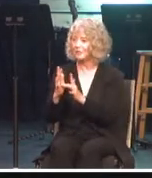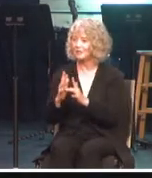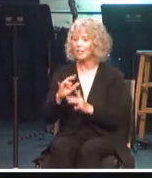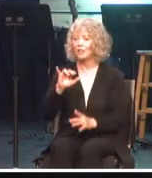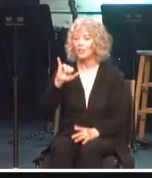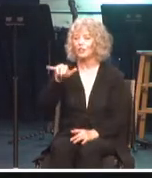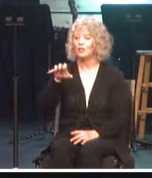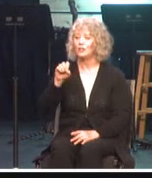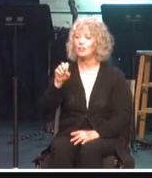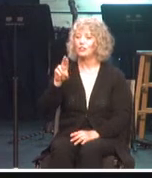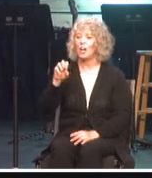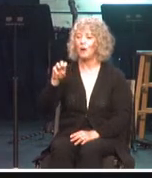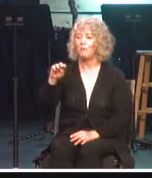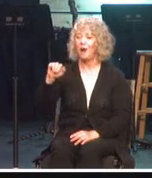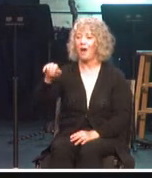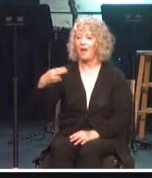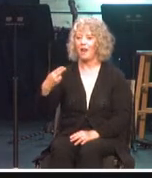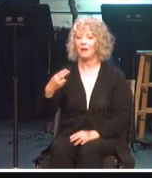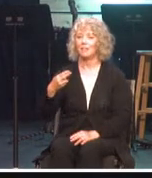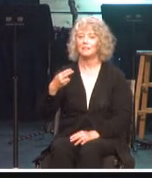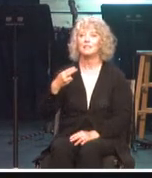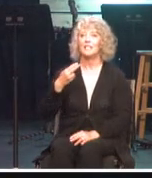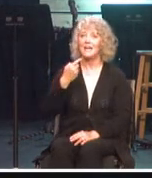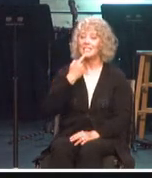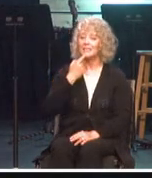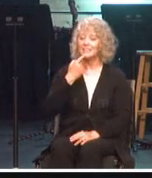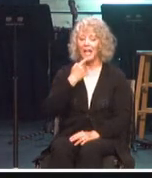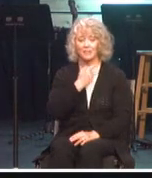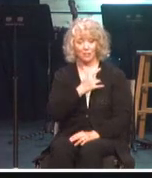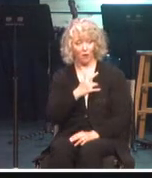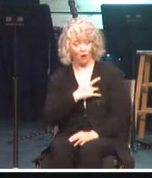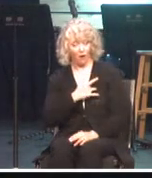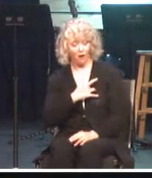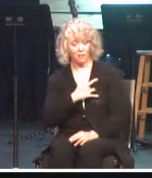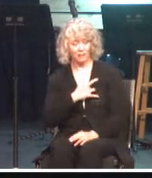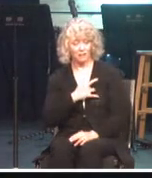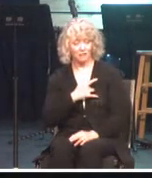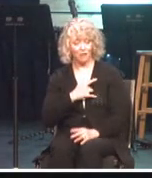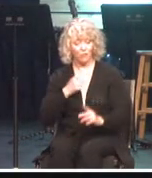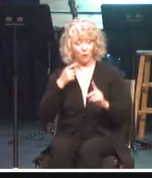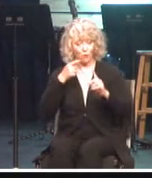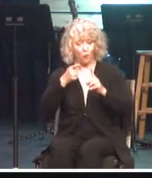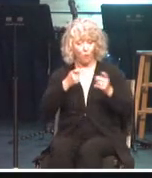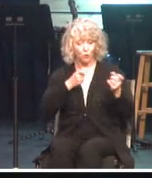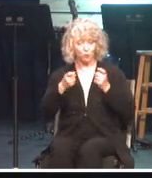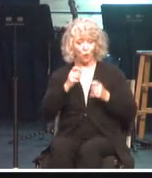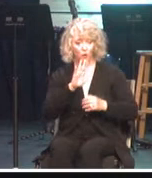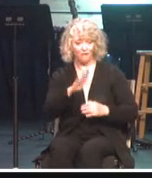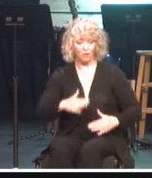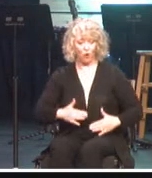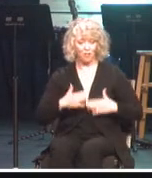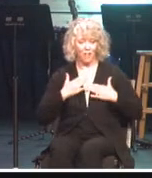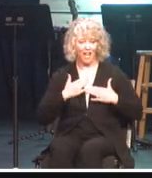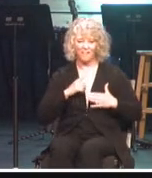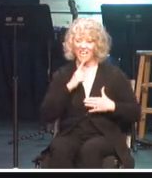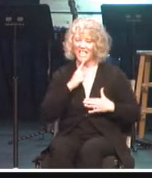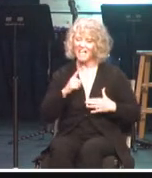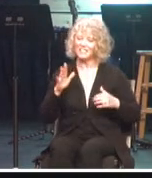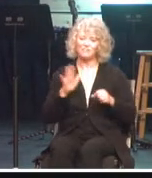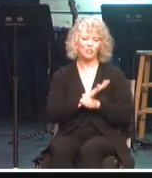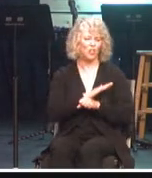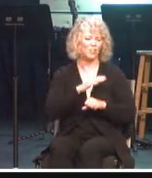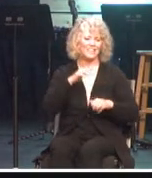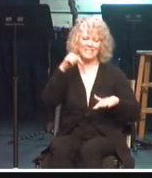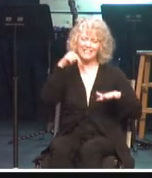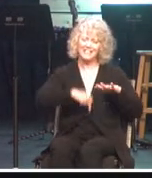Jeremiah 17:9, the heart, the mission control center of your life, the heart is more deceitful than all else, desperately sick.